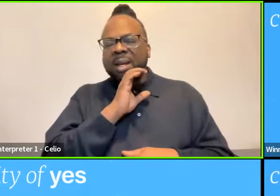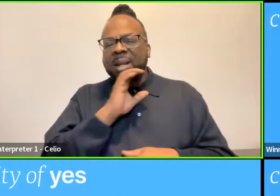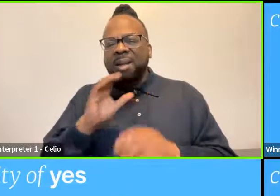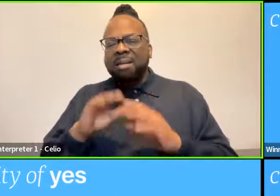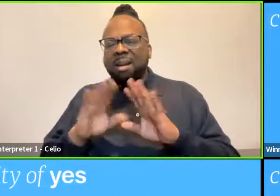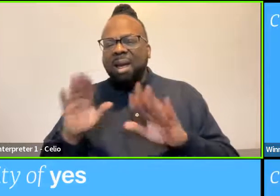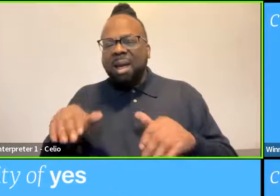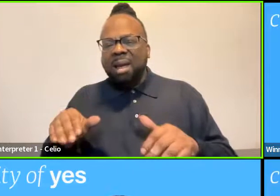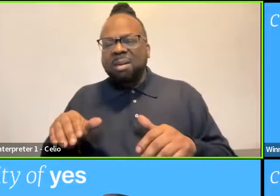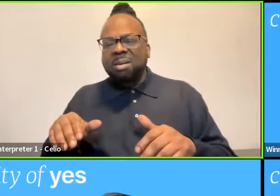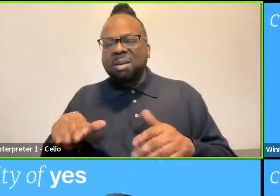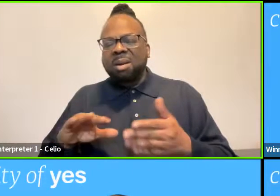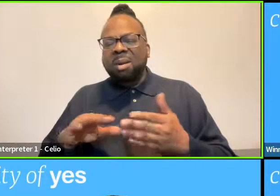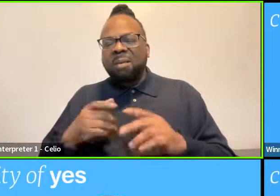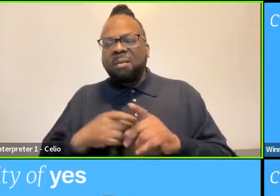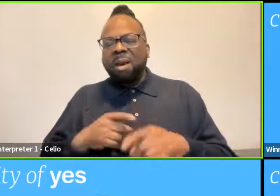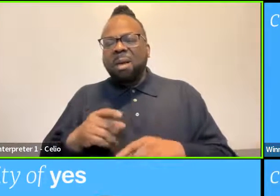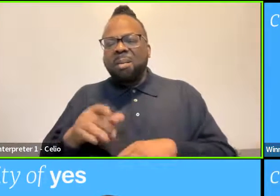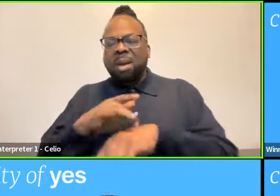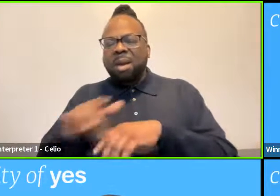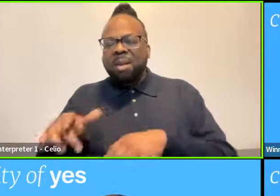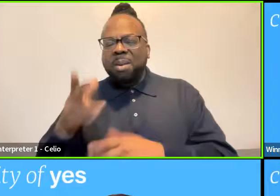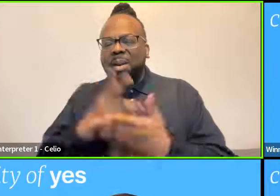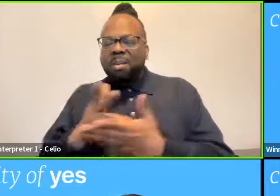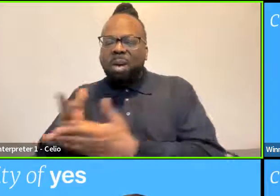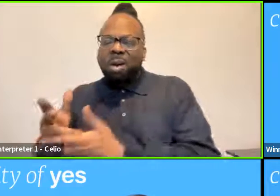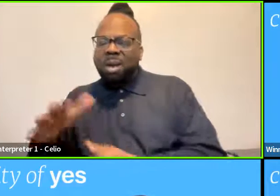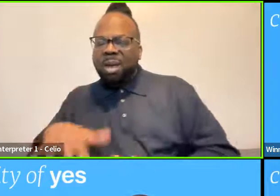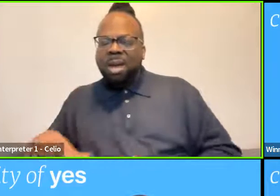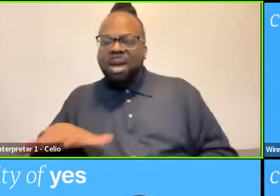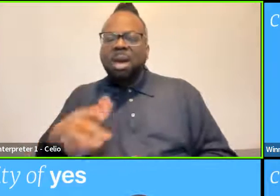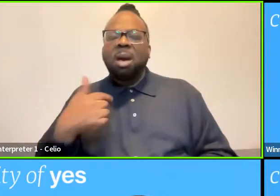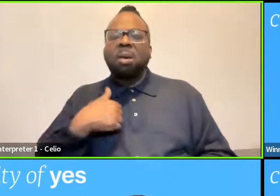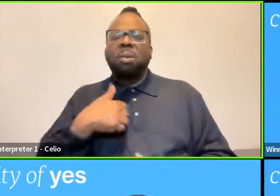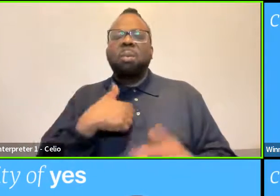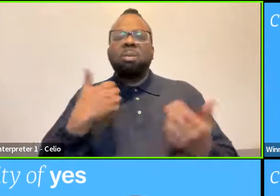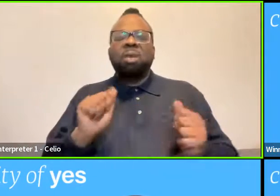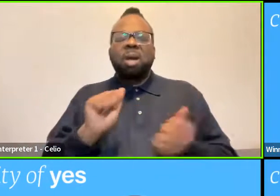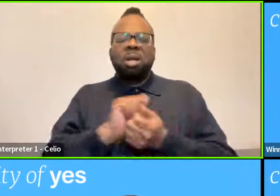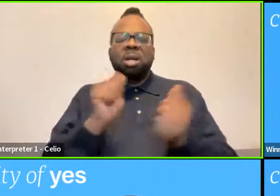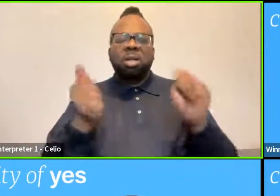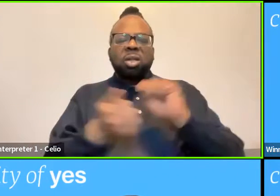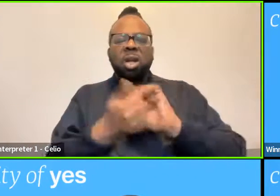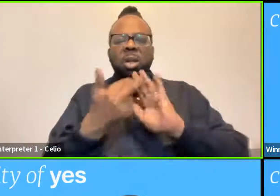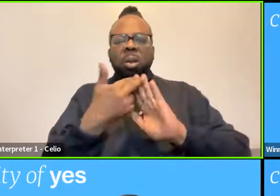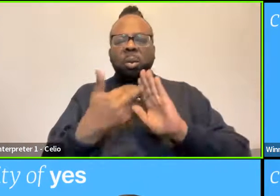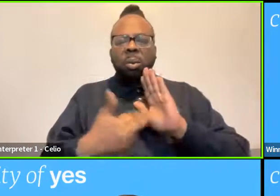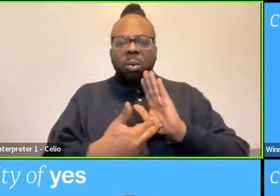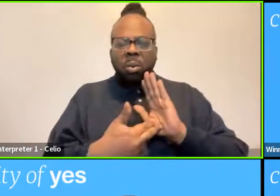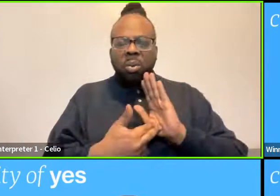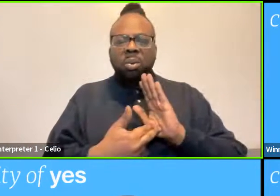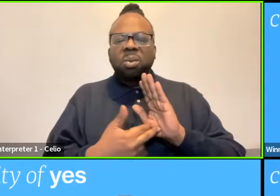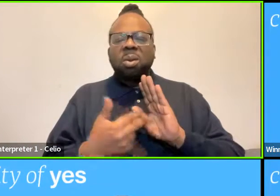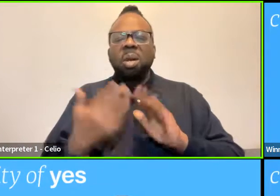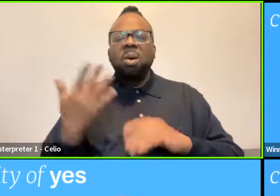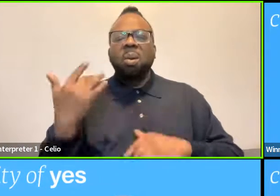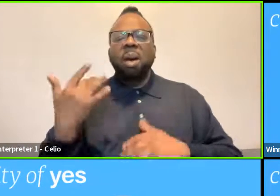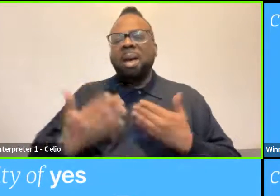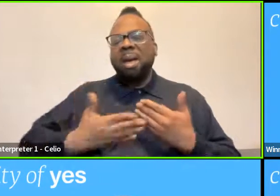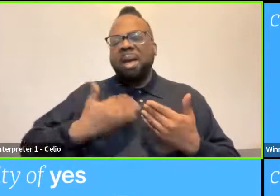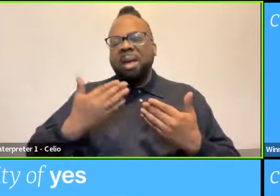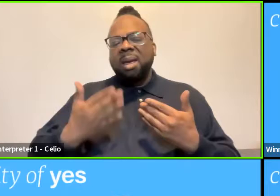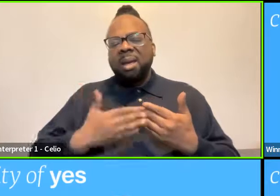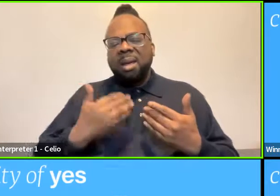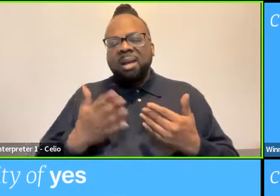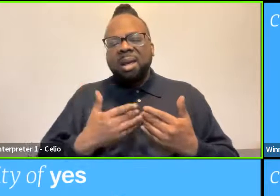empty parking lot. And so they have to go through a big, long process. We're trying to adjust the regulations so that, it's easier for NYCHA to